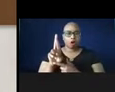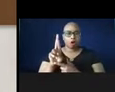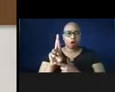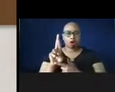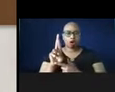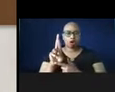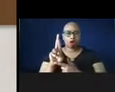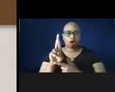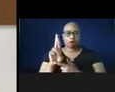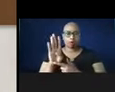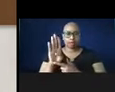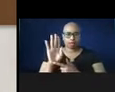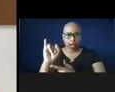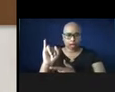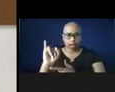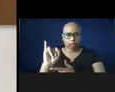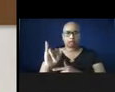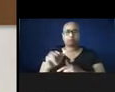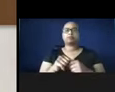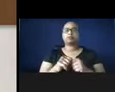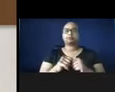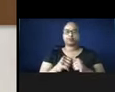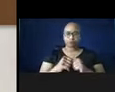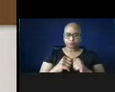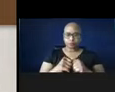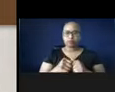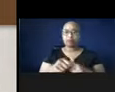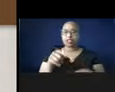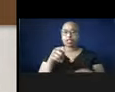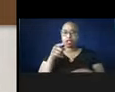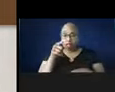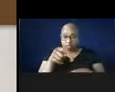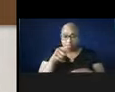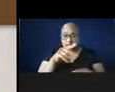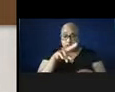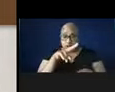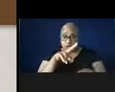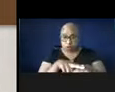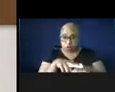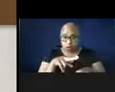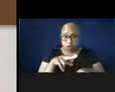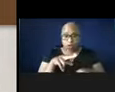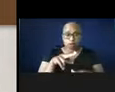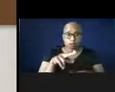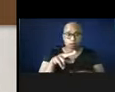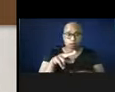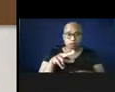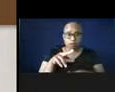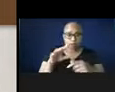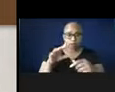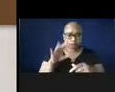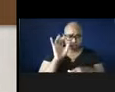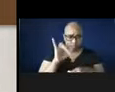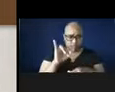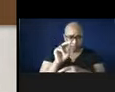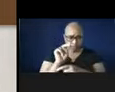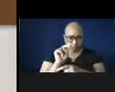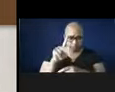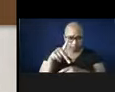Adjacent to Clara Bart National Historic Site, which is located right here, is Glen Echo Park. In